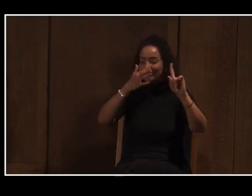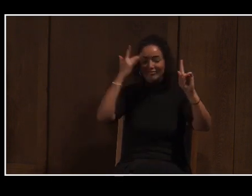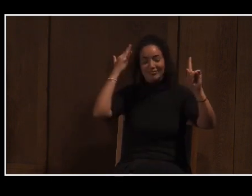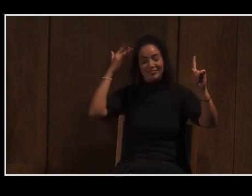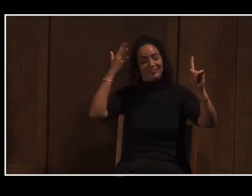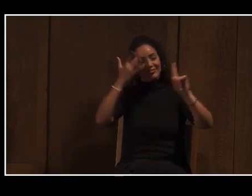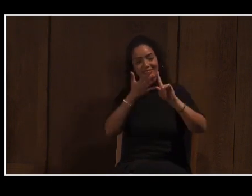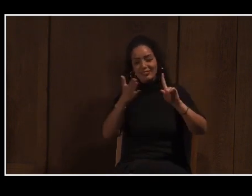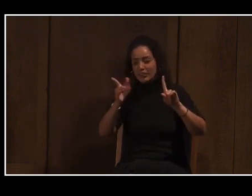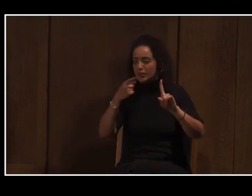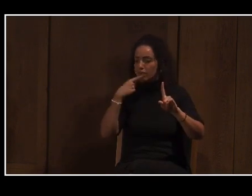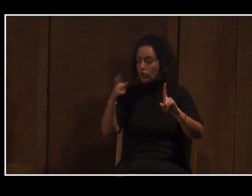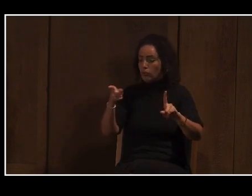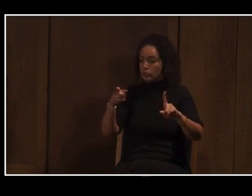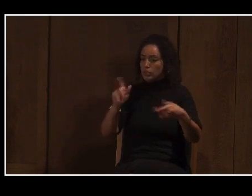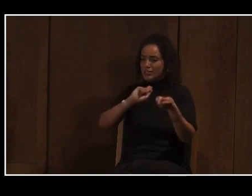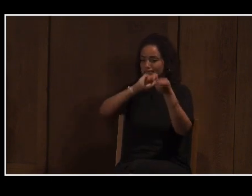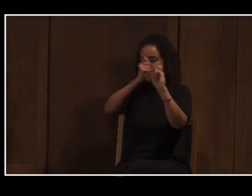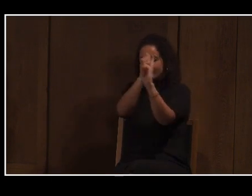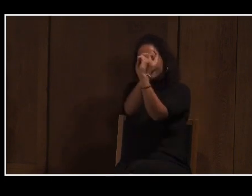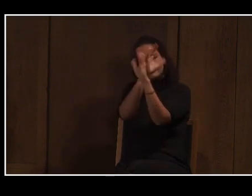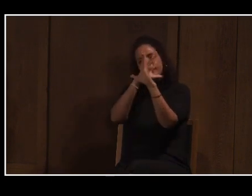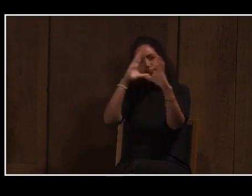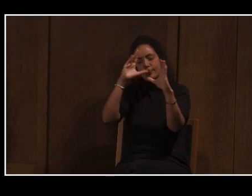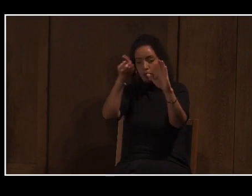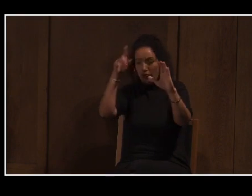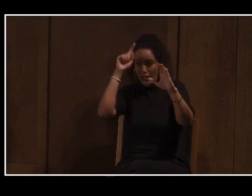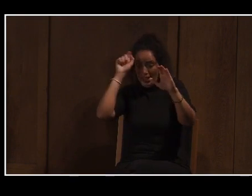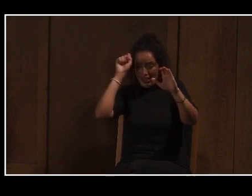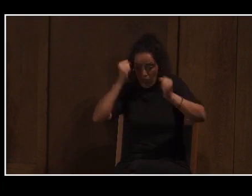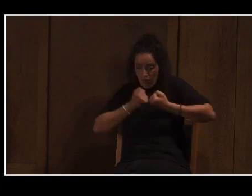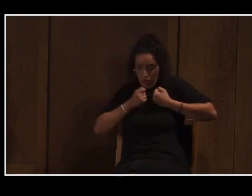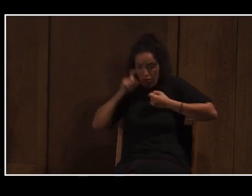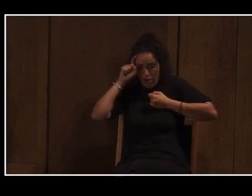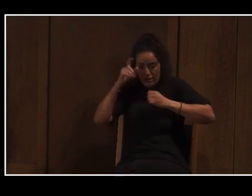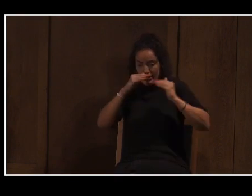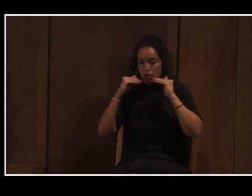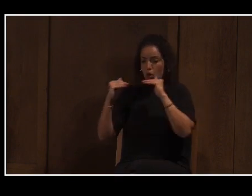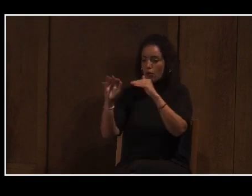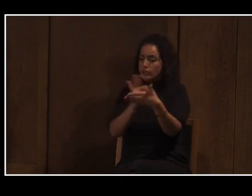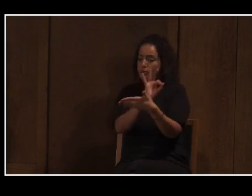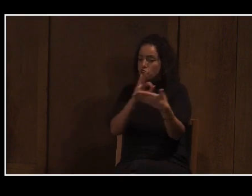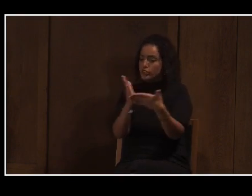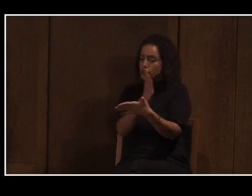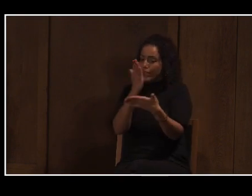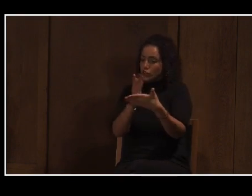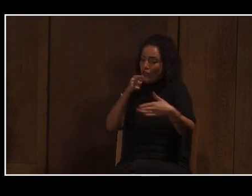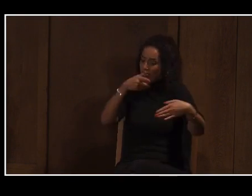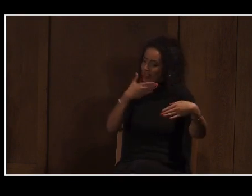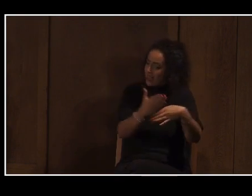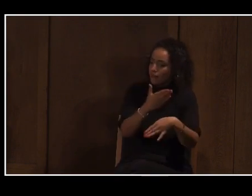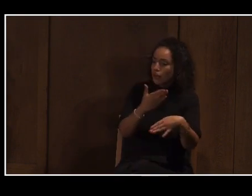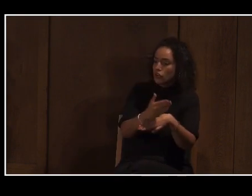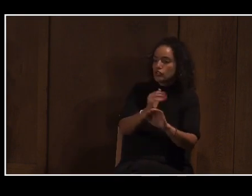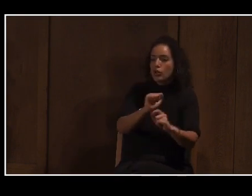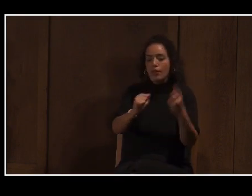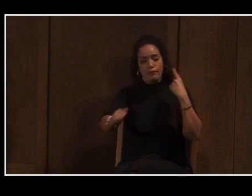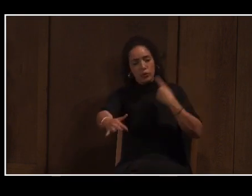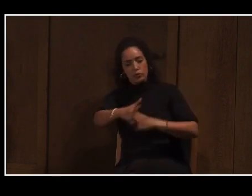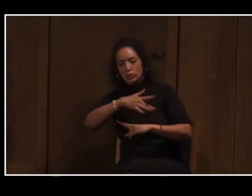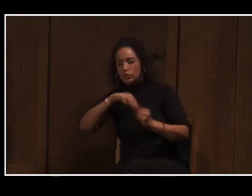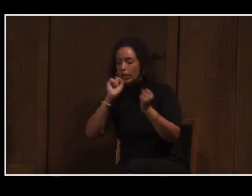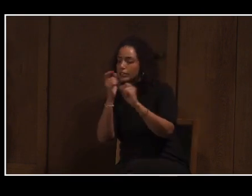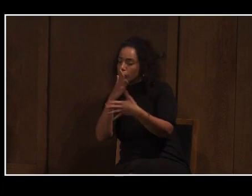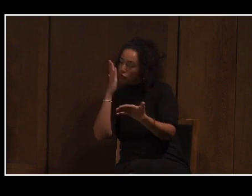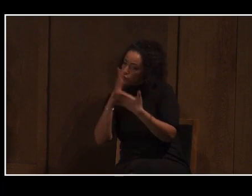we reconceptualize our notion of democracy to make it like functional in a way, I guess, to truly represent